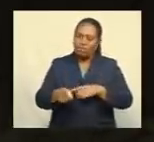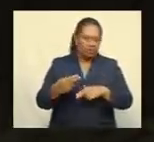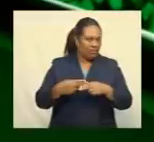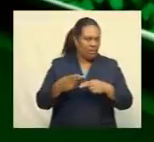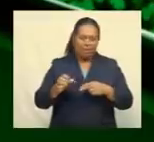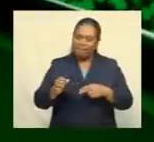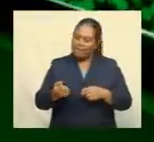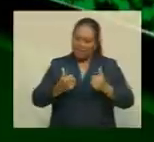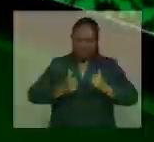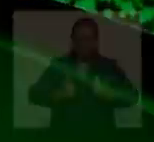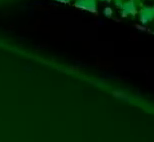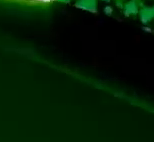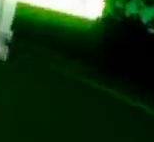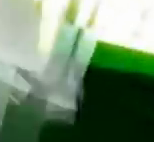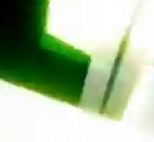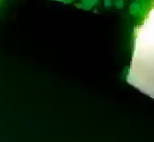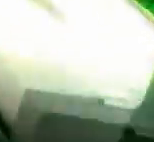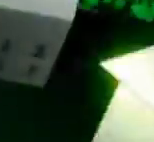practice.